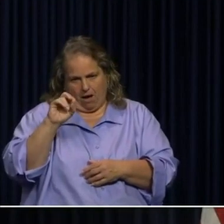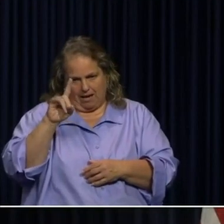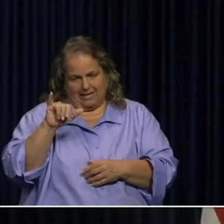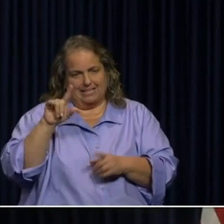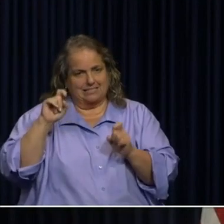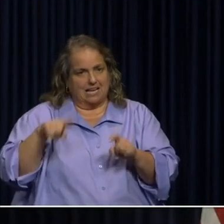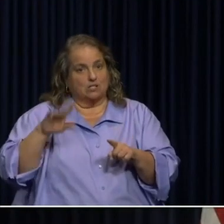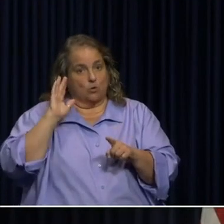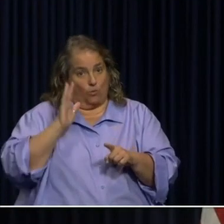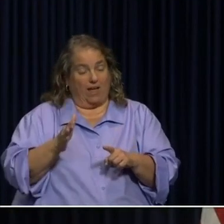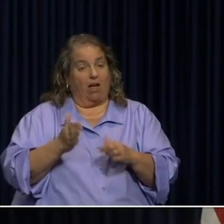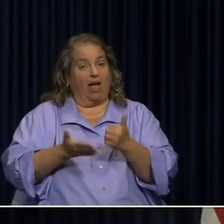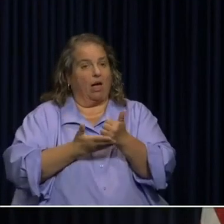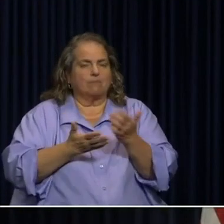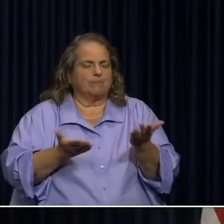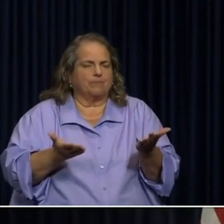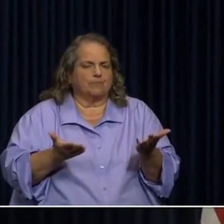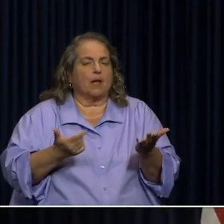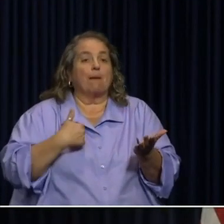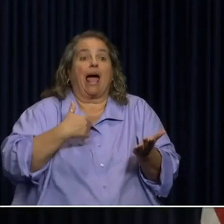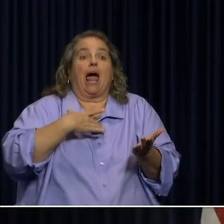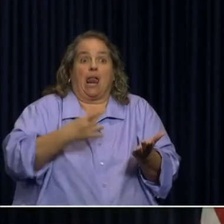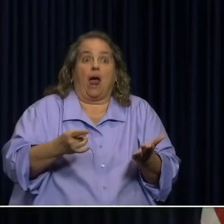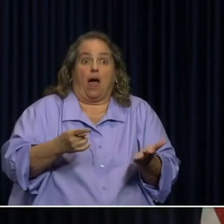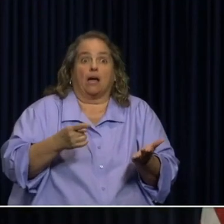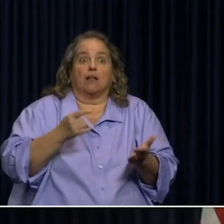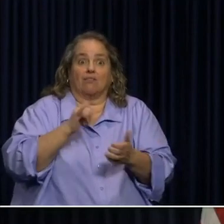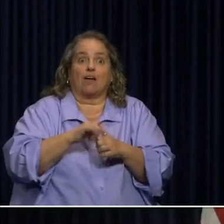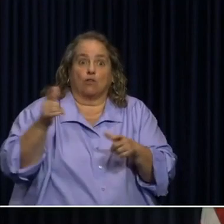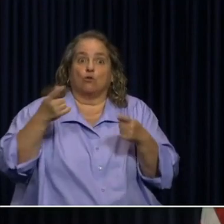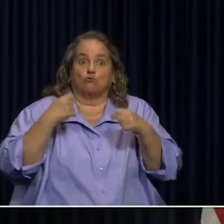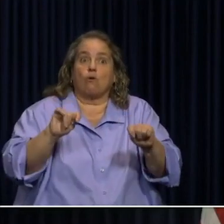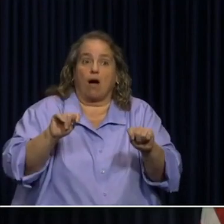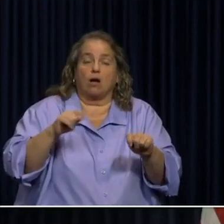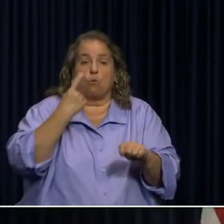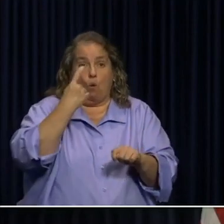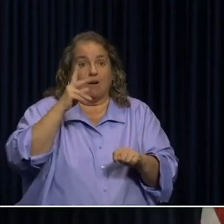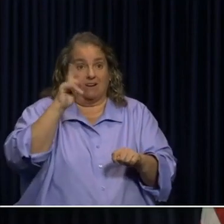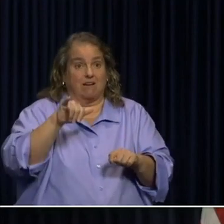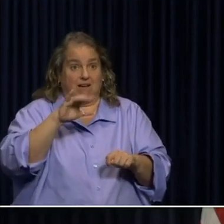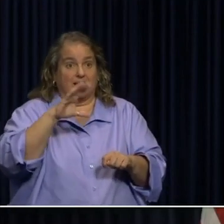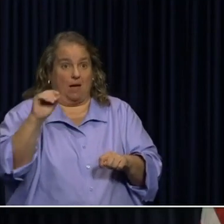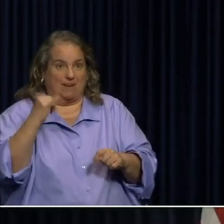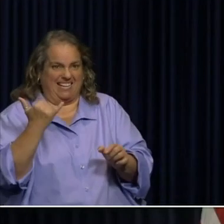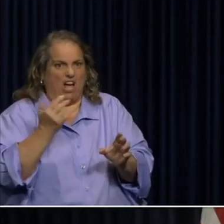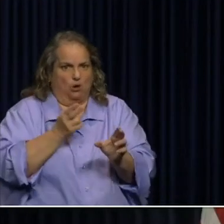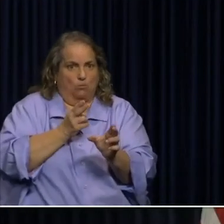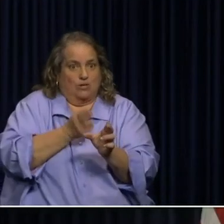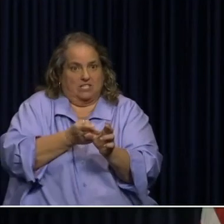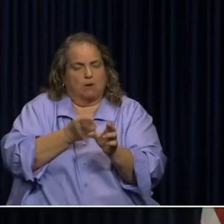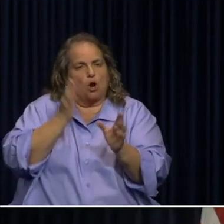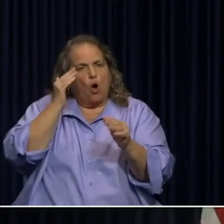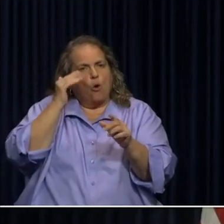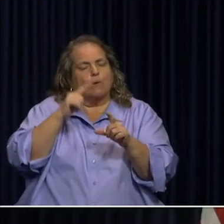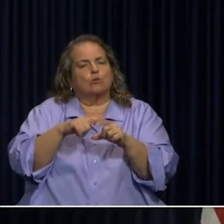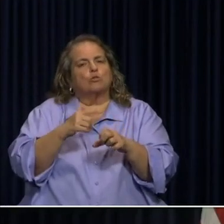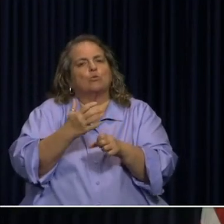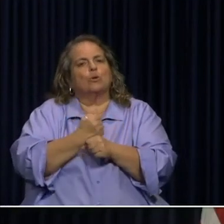doing it. I know we've got at least one Kentucky company that is participating and hoping to